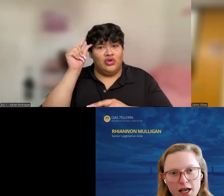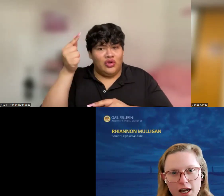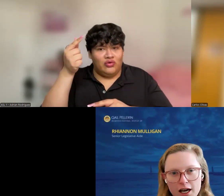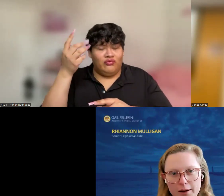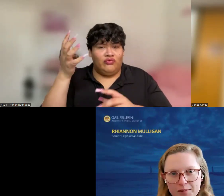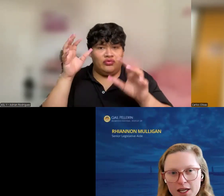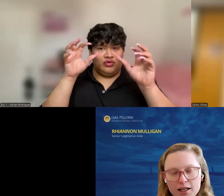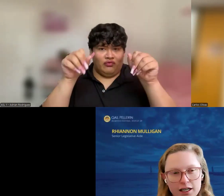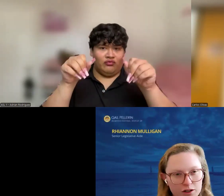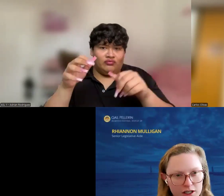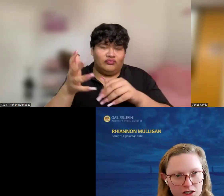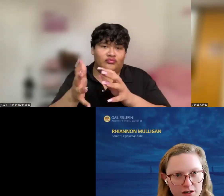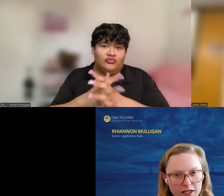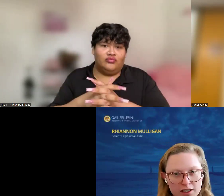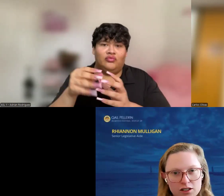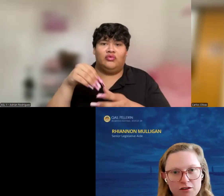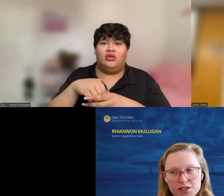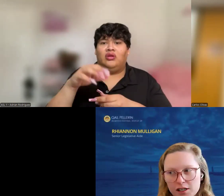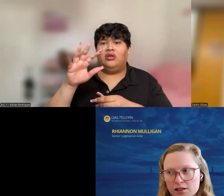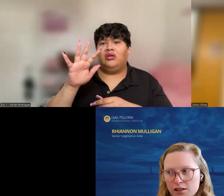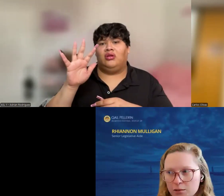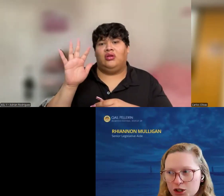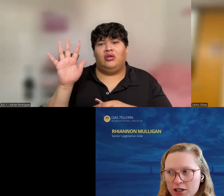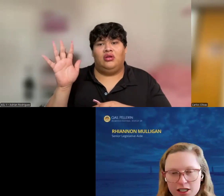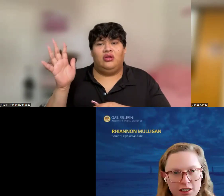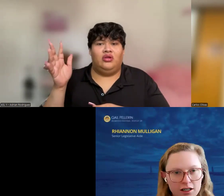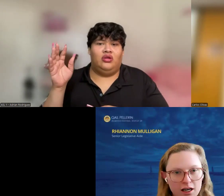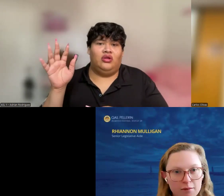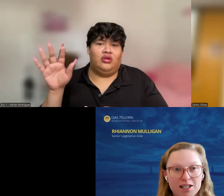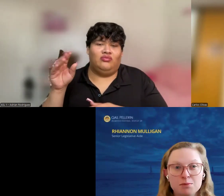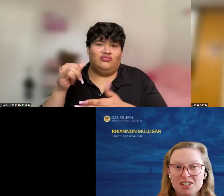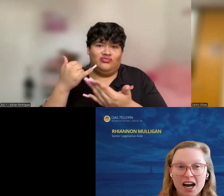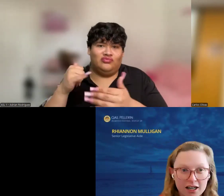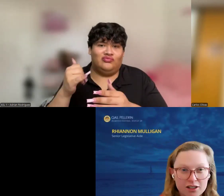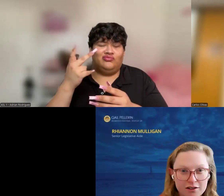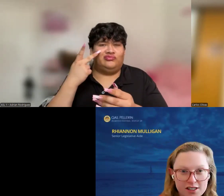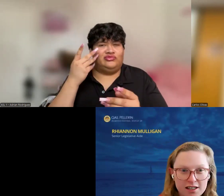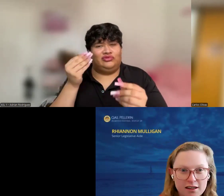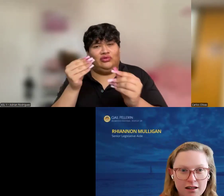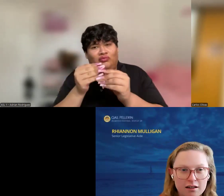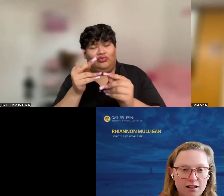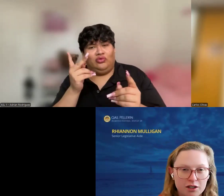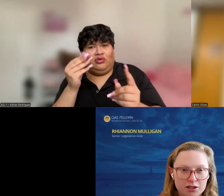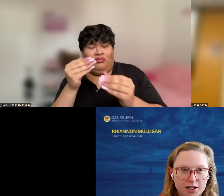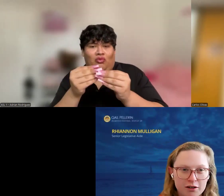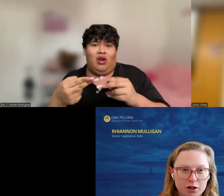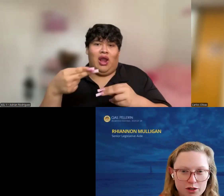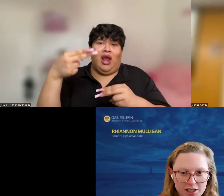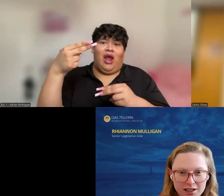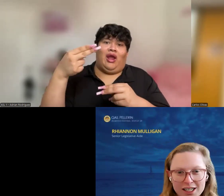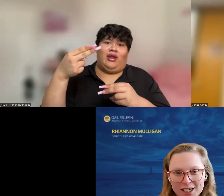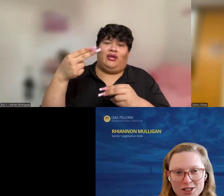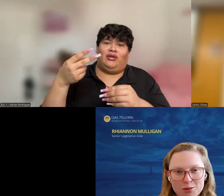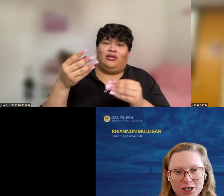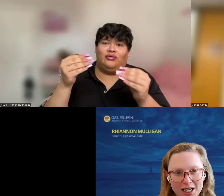projection. The LAO, the Legislative Analyst's Office, is still projecting a much, much higher deficit than the governor's very